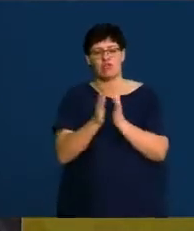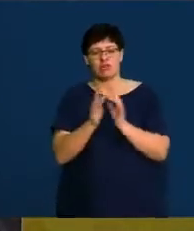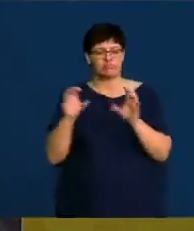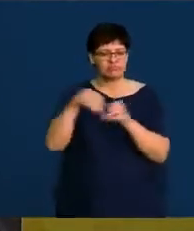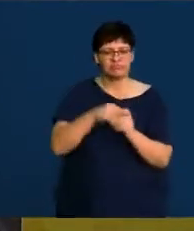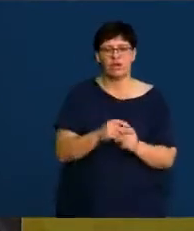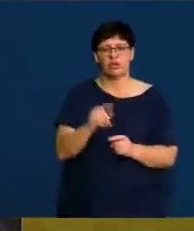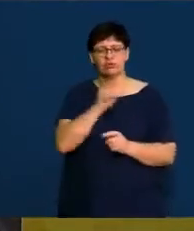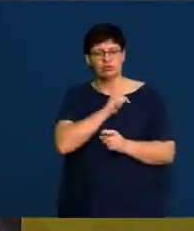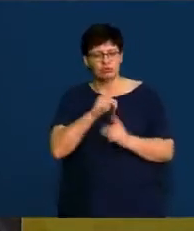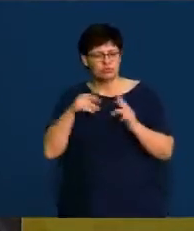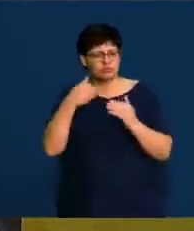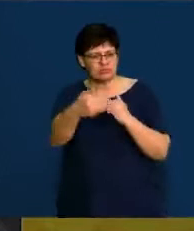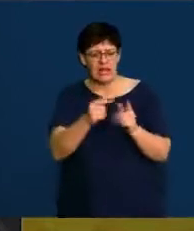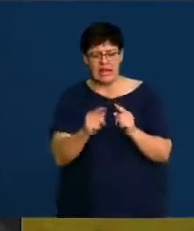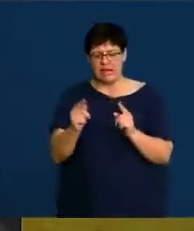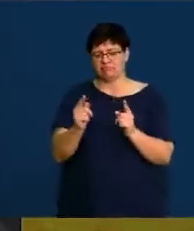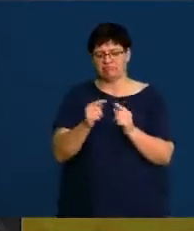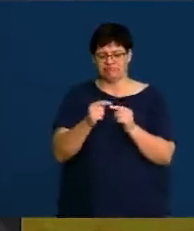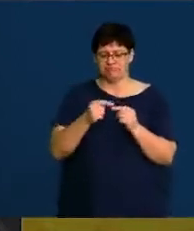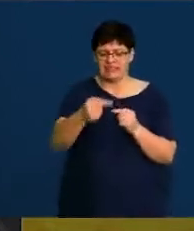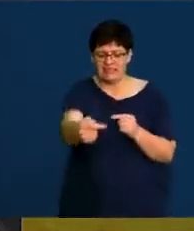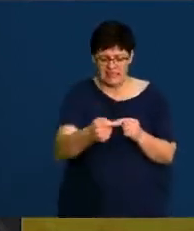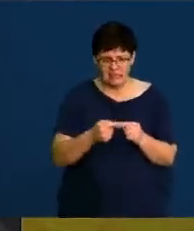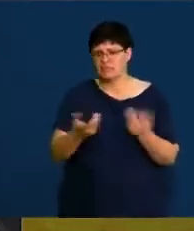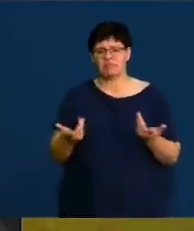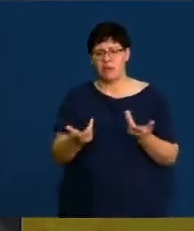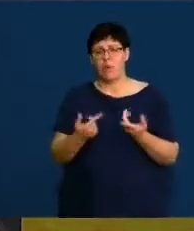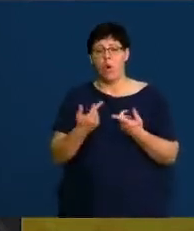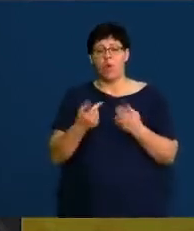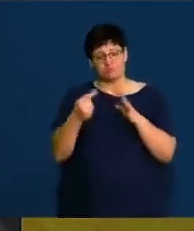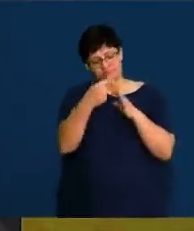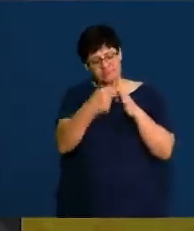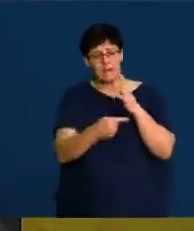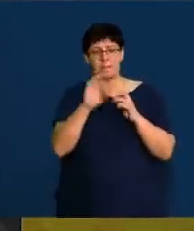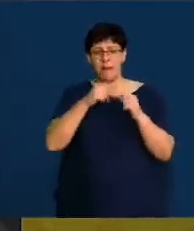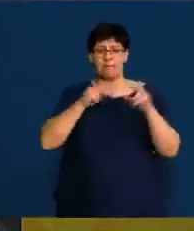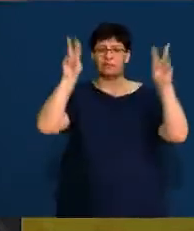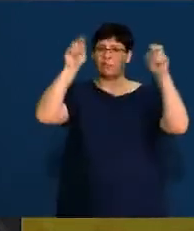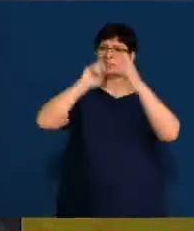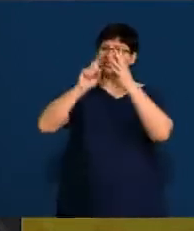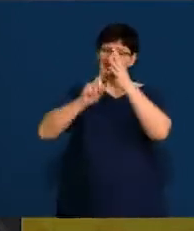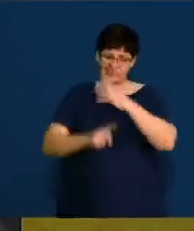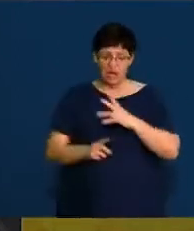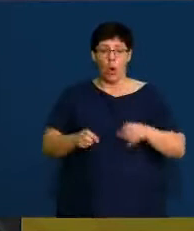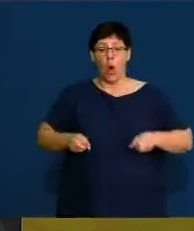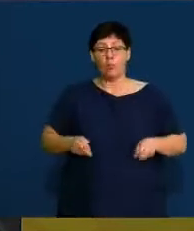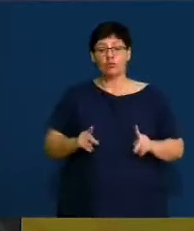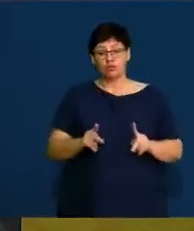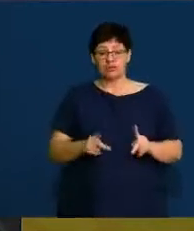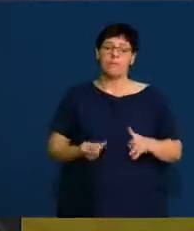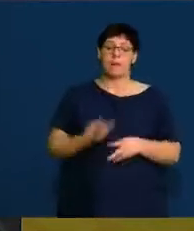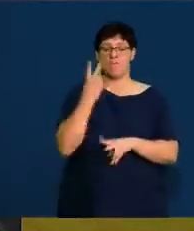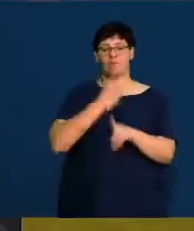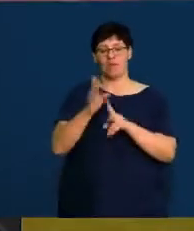true bearings, distances, and so on. Because the more you're exposed to different types of maps, the greater your chances of being